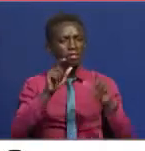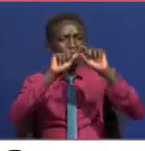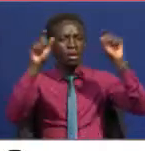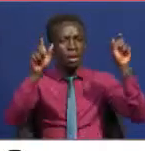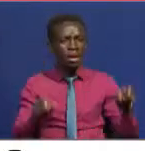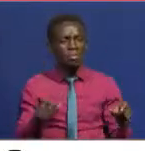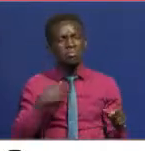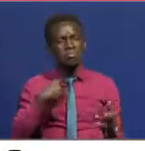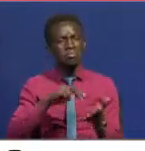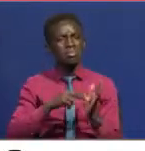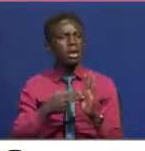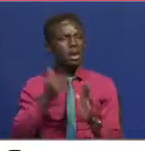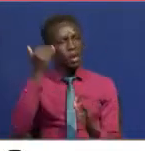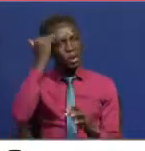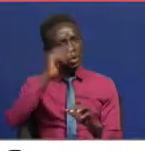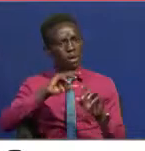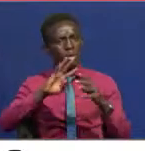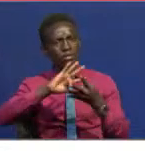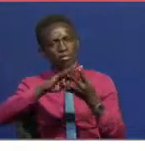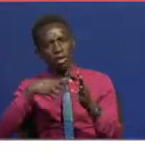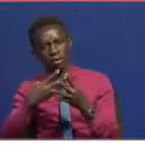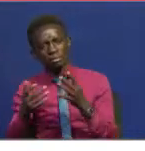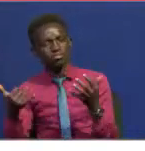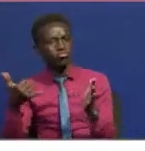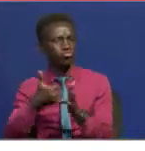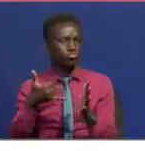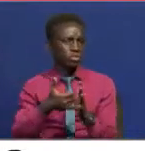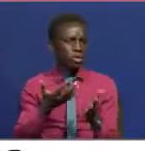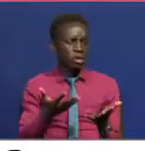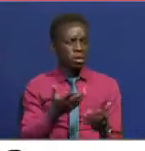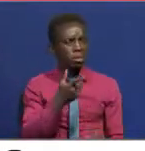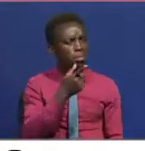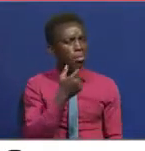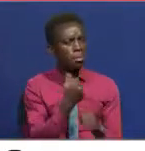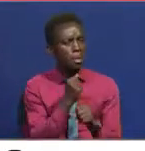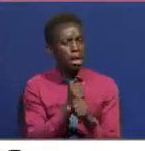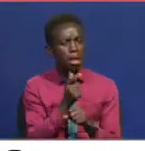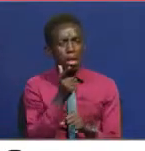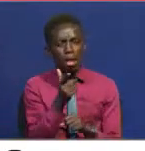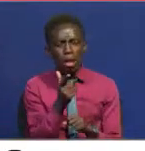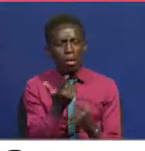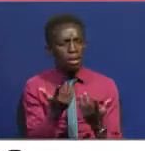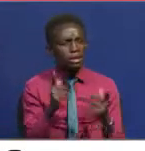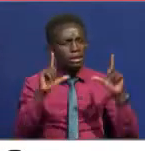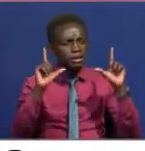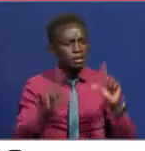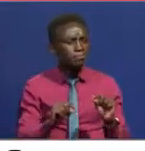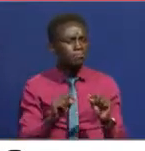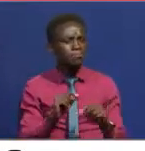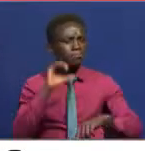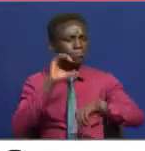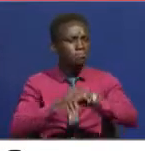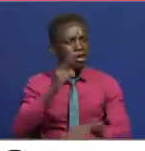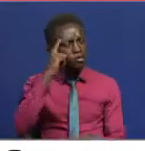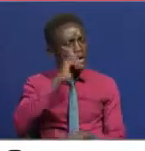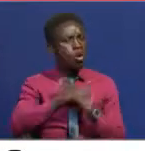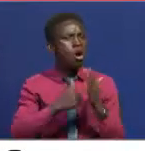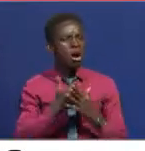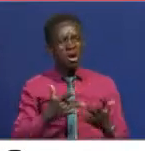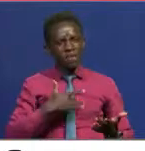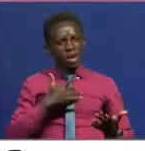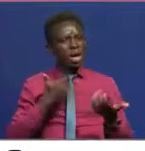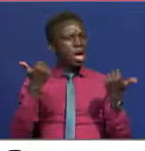as the whole. Yeah. So what's being done to make sure that these things are affordable, accessible to everyone? Because it looks like it's something anyone can